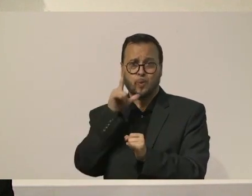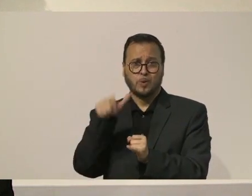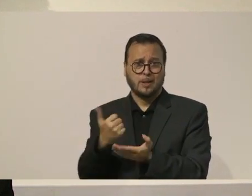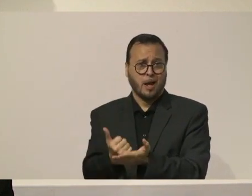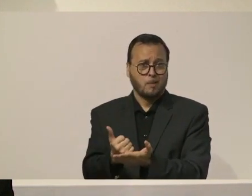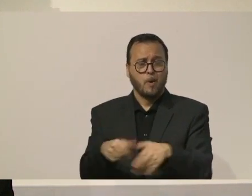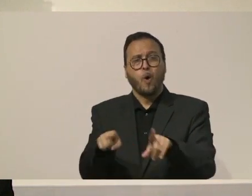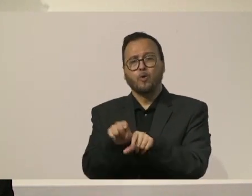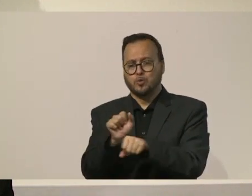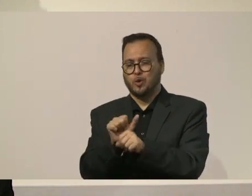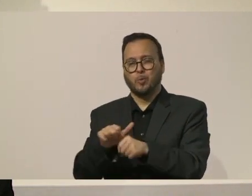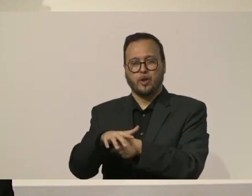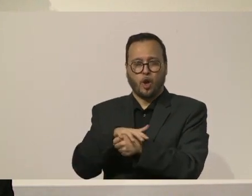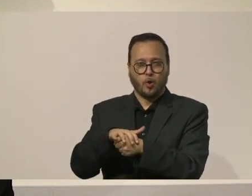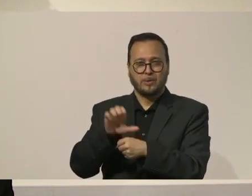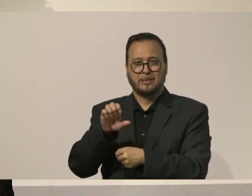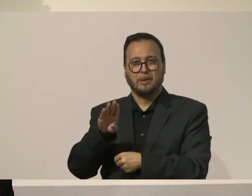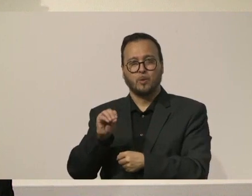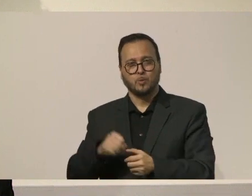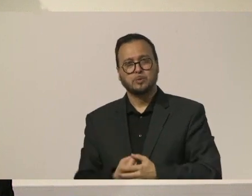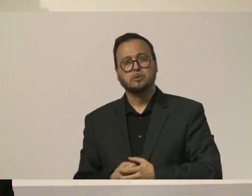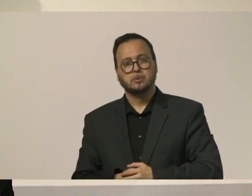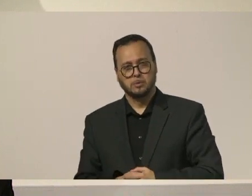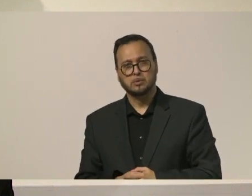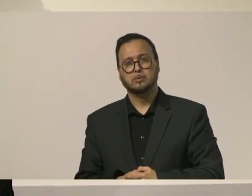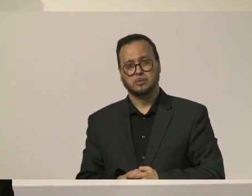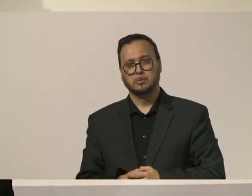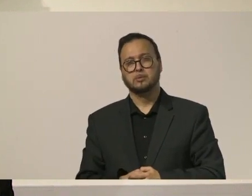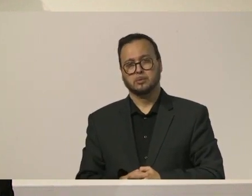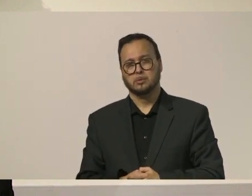also work with local CBOs.